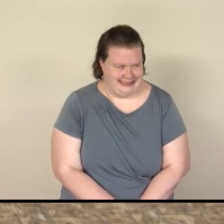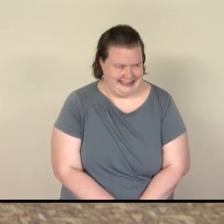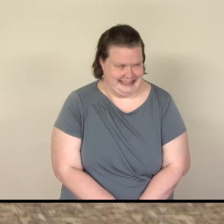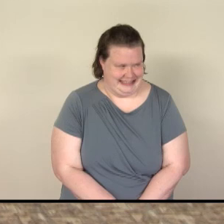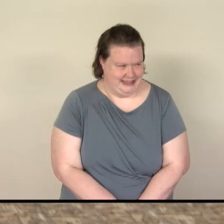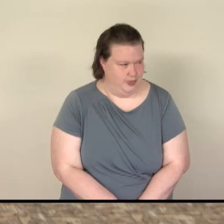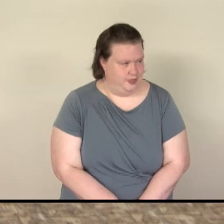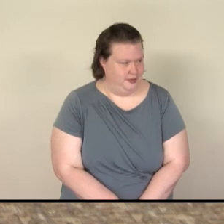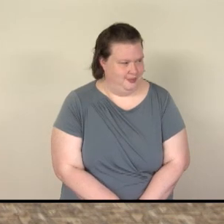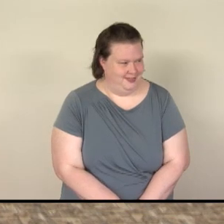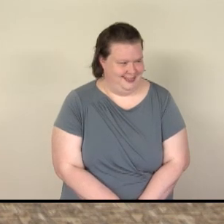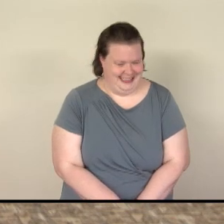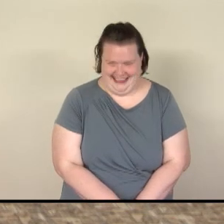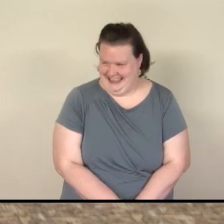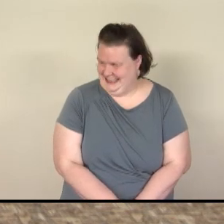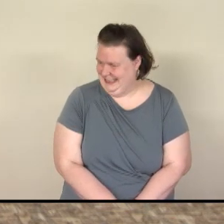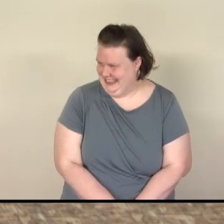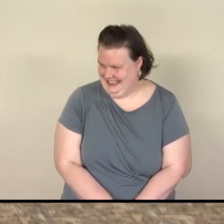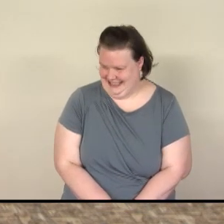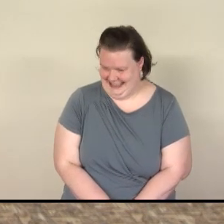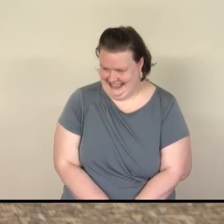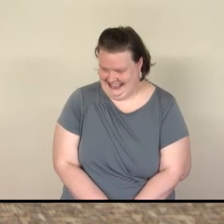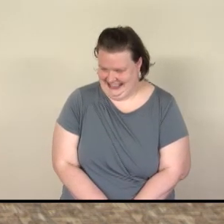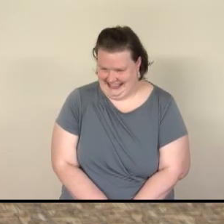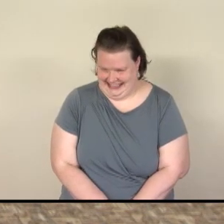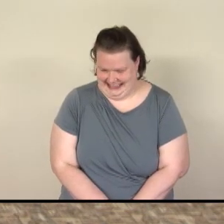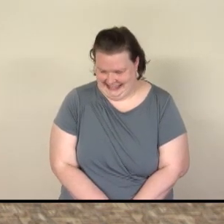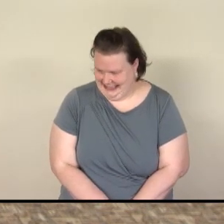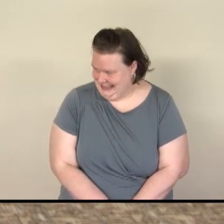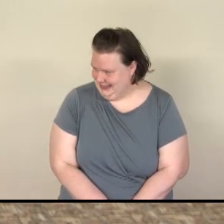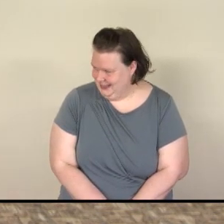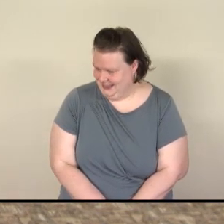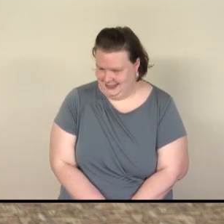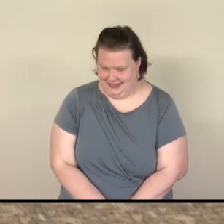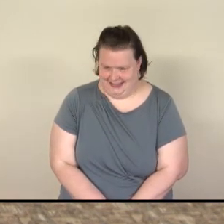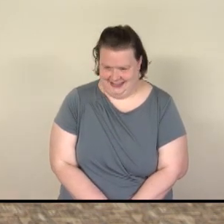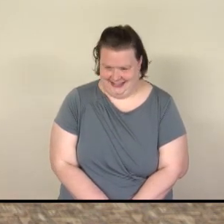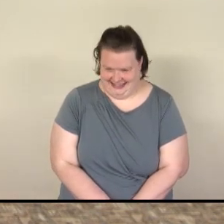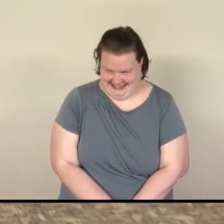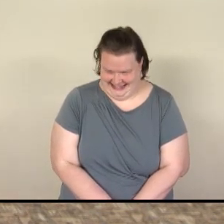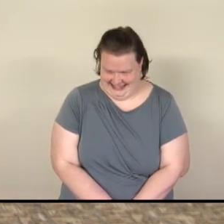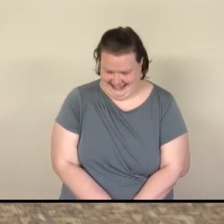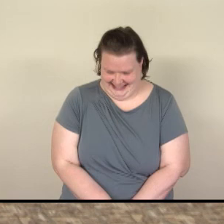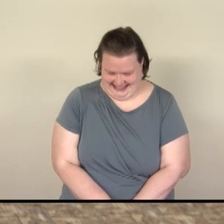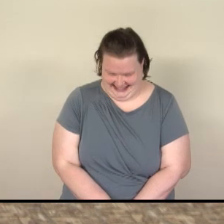We'll give people a couple of minutes to file out, and we'll start in just a second.